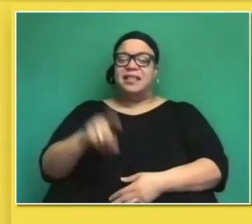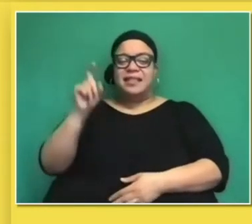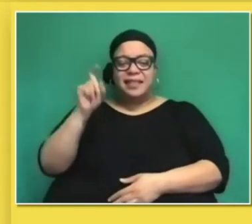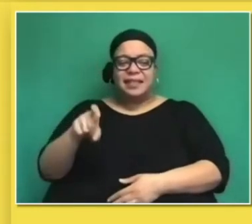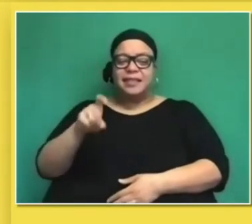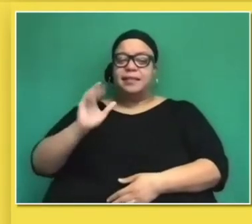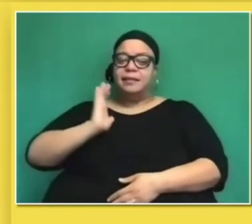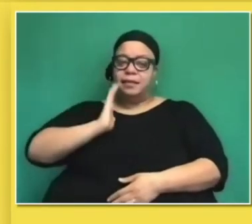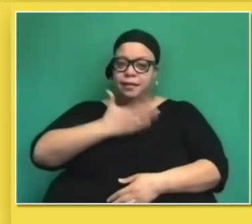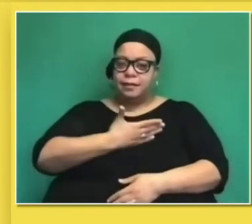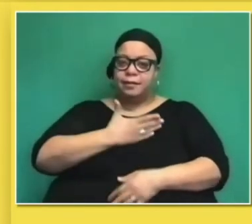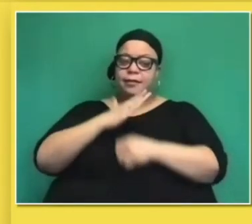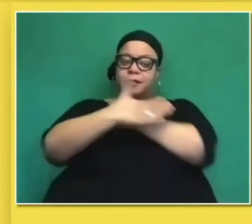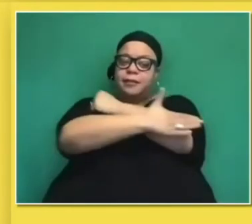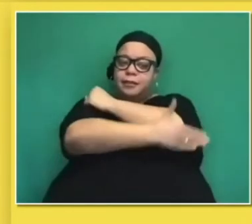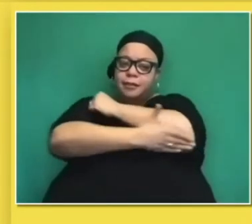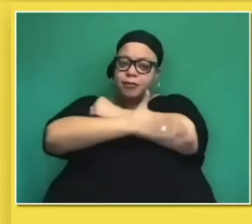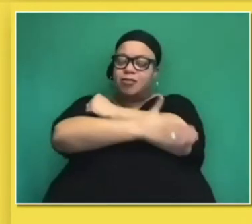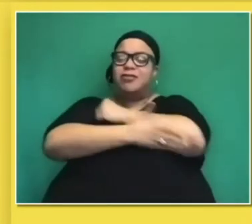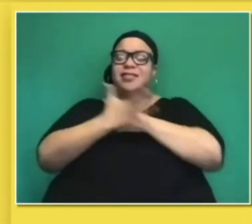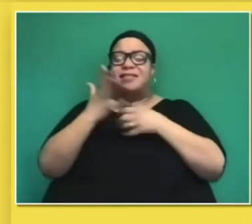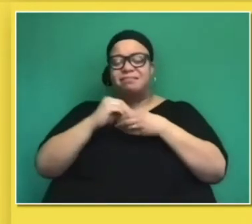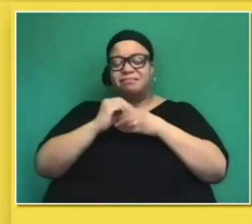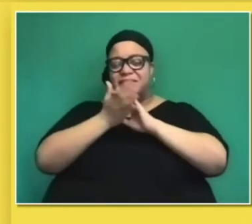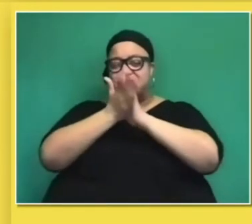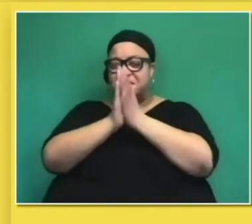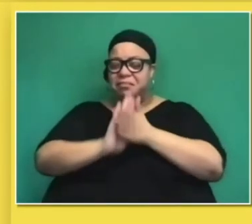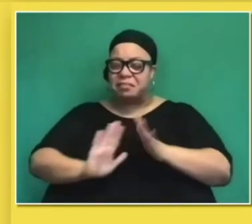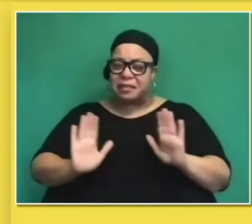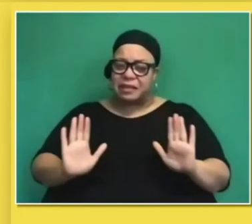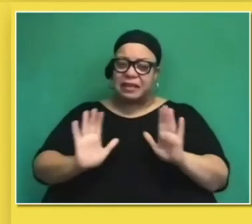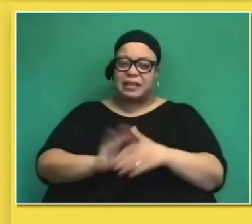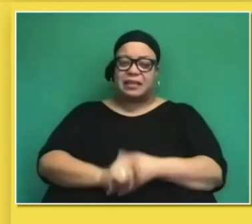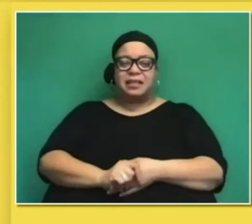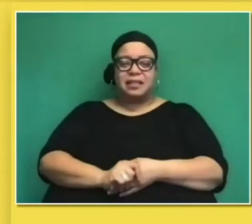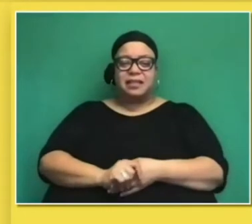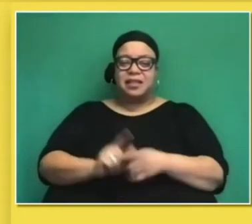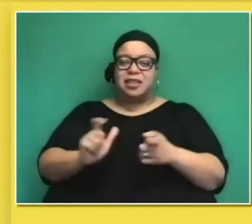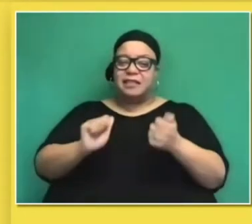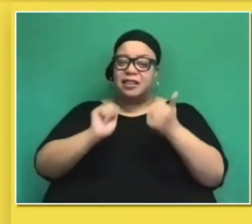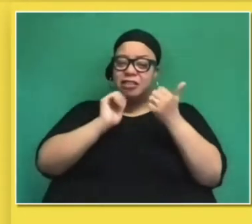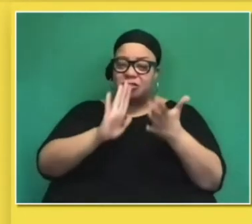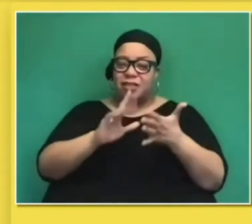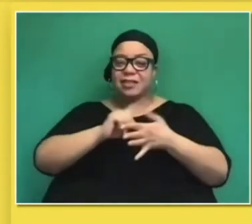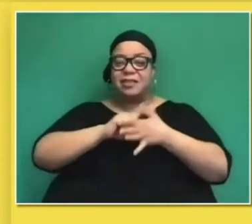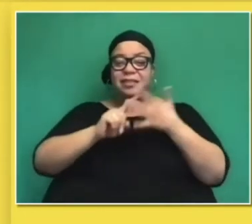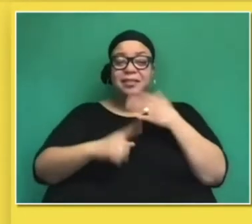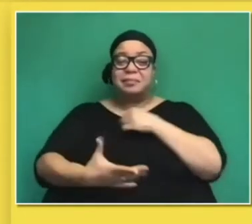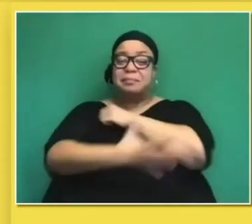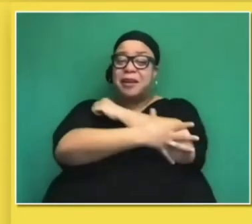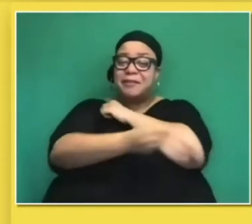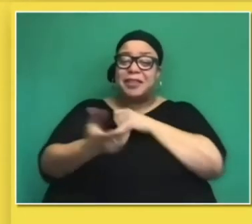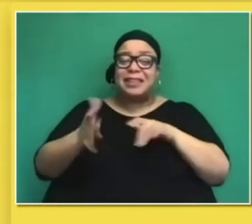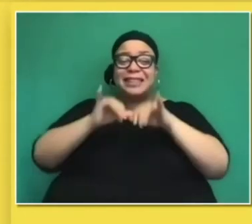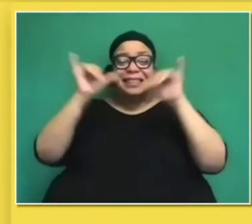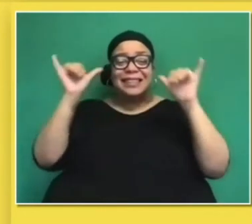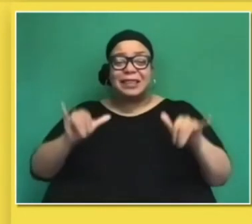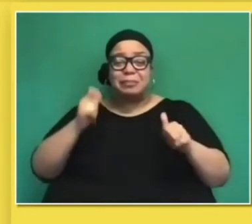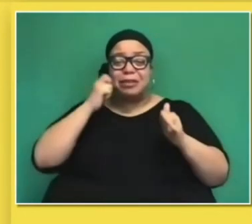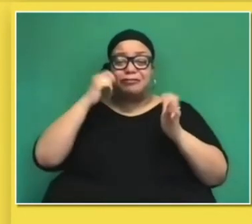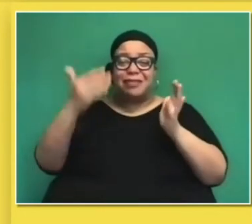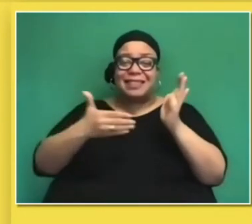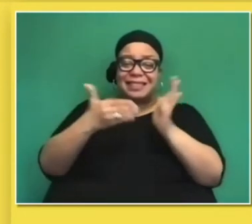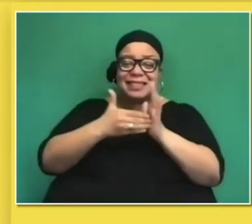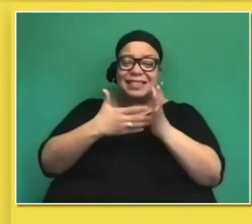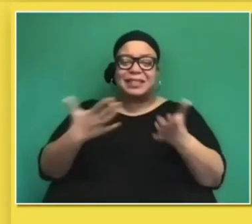We have to challenge those forces that would rather not deal with that. We cannot agree with them and unify with them if the